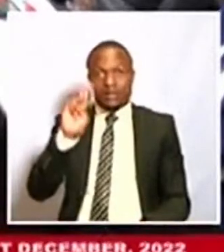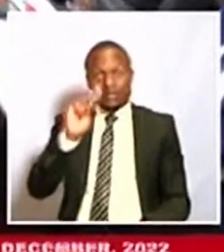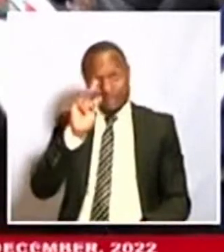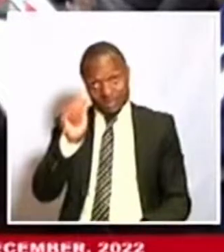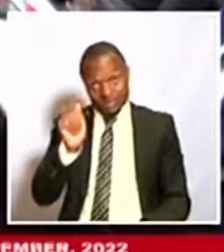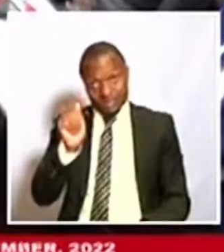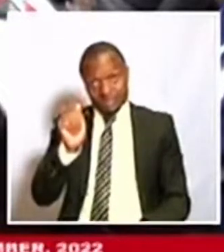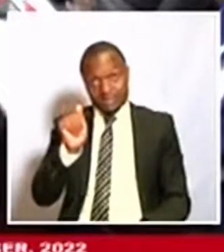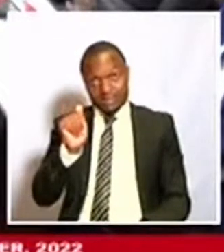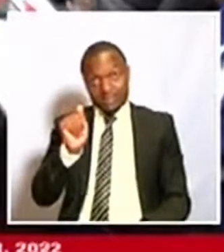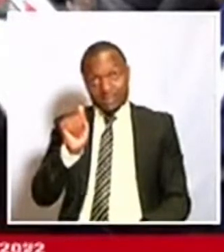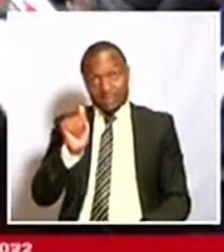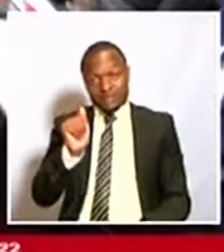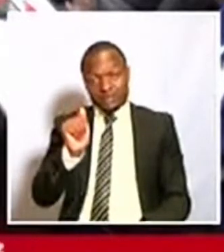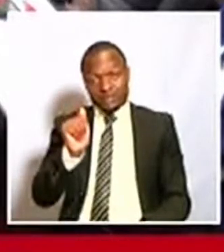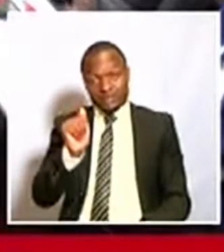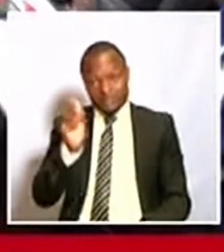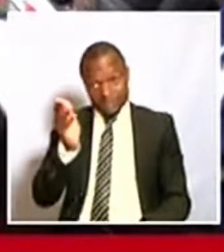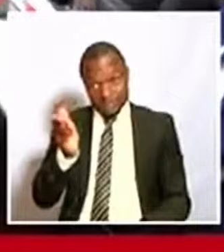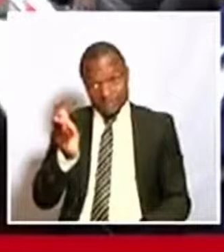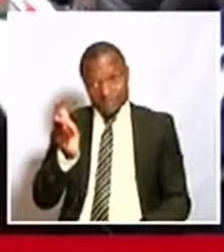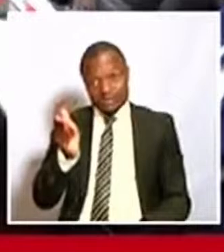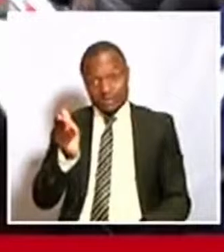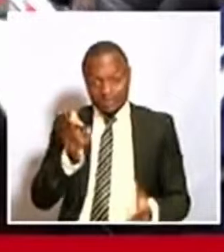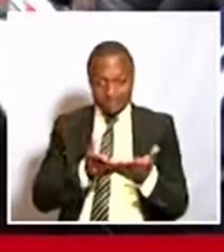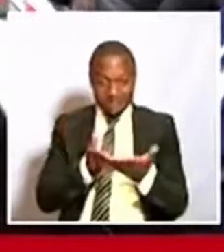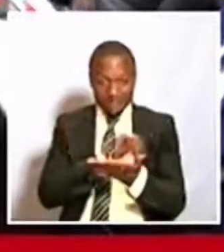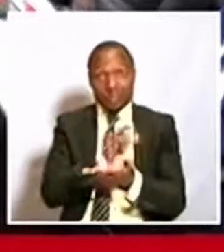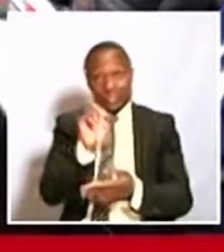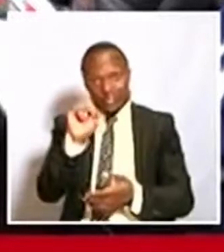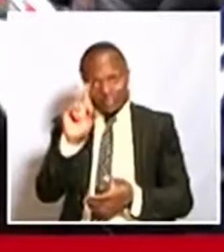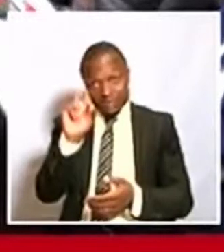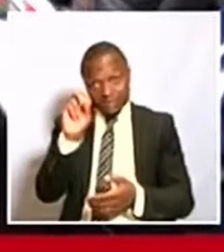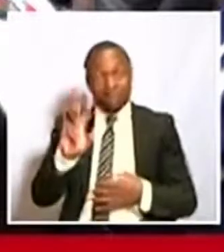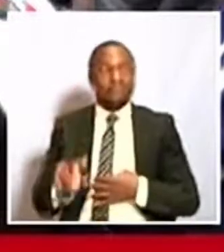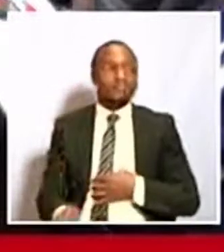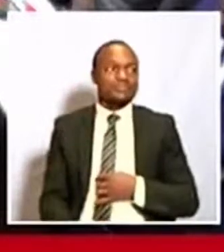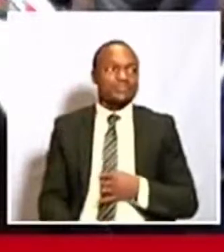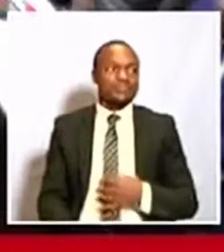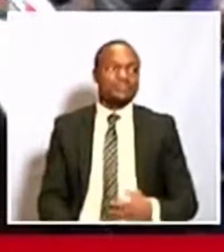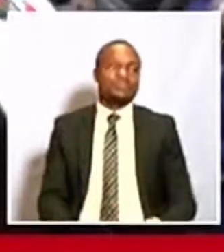Chair, Honorable Mwene. for me, I'll take you to page 12. Page 12.